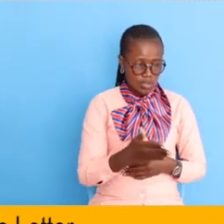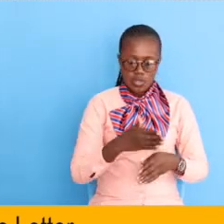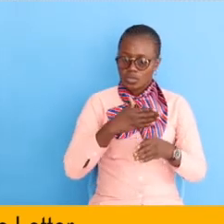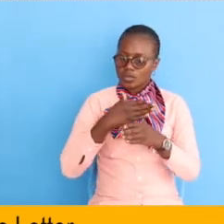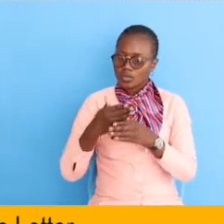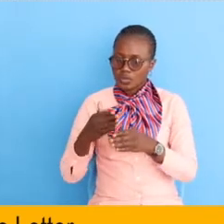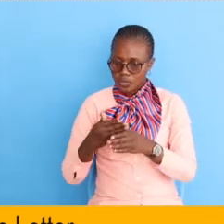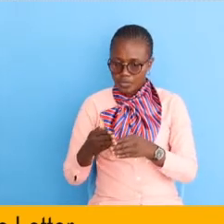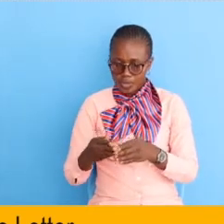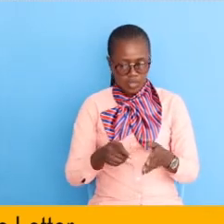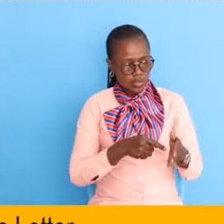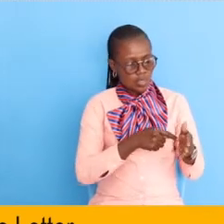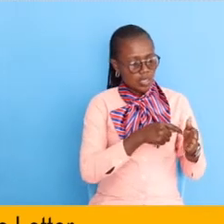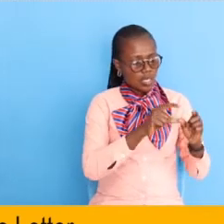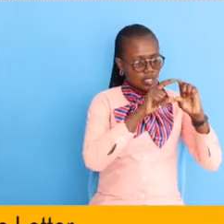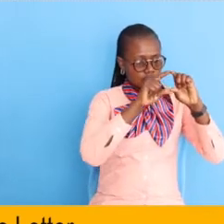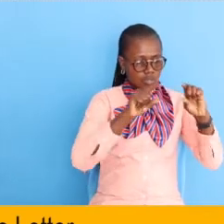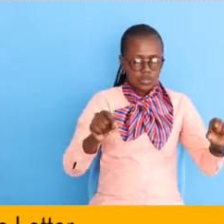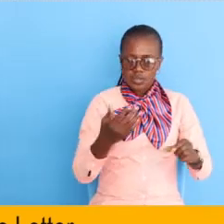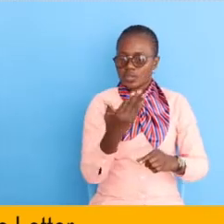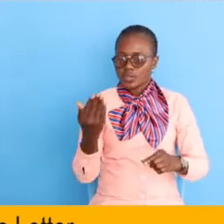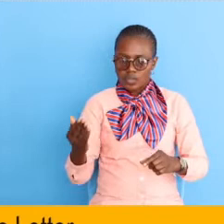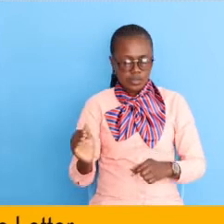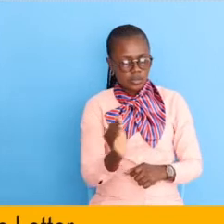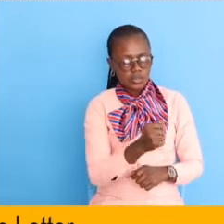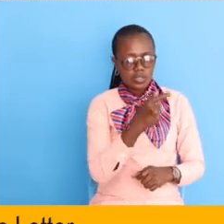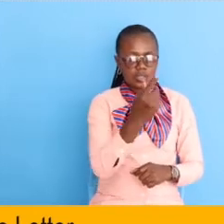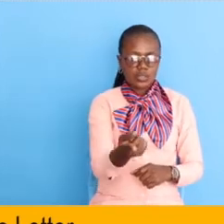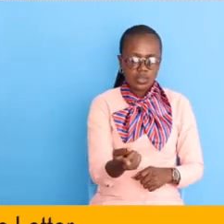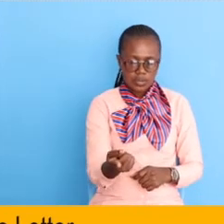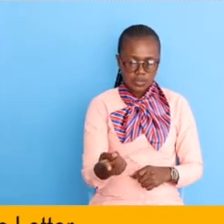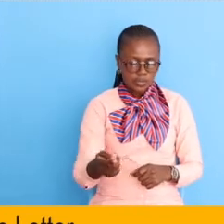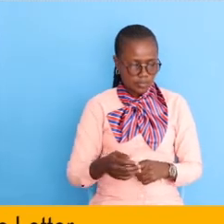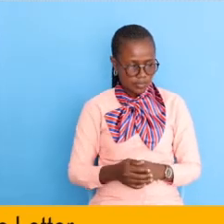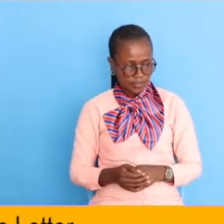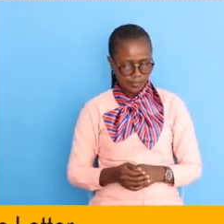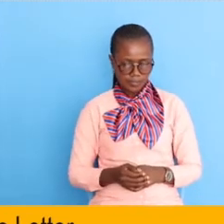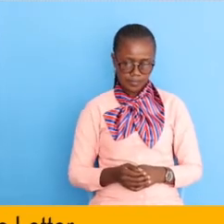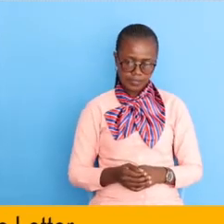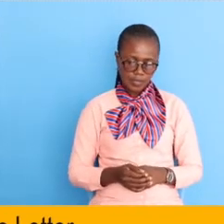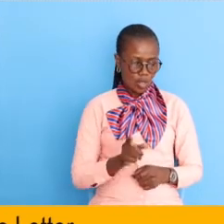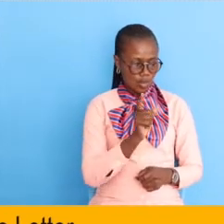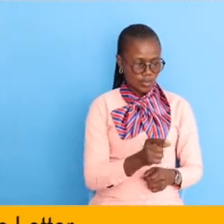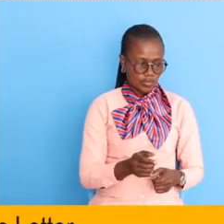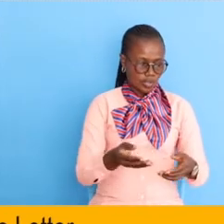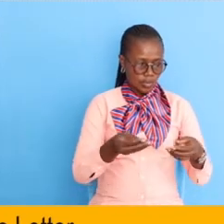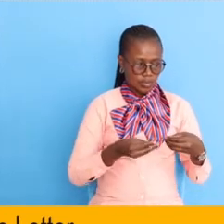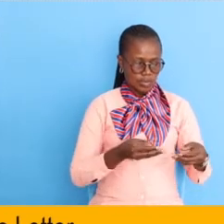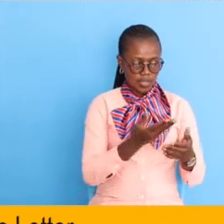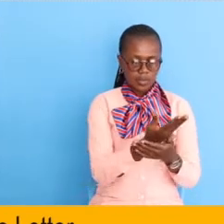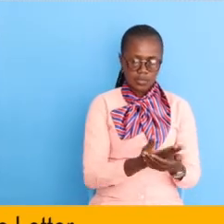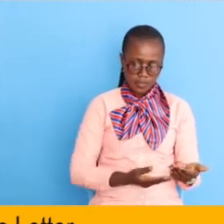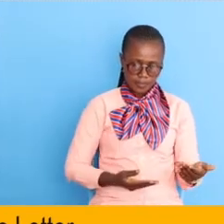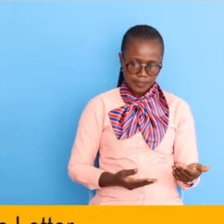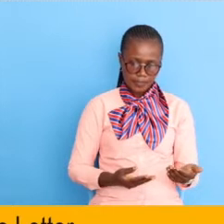whichever title of your choice. I'm talking about the title of the person who is to receive the letter. So here we're talking